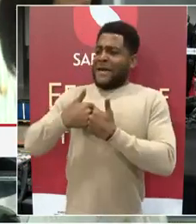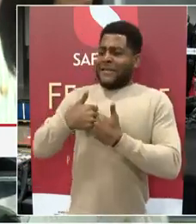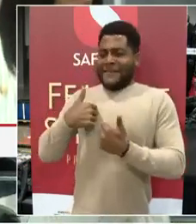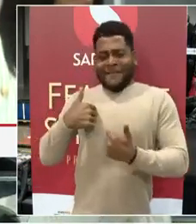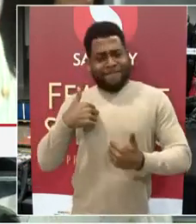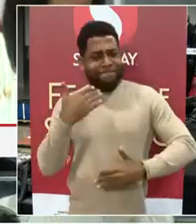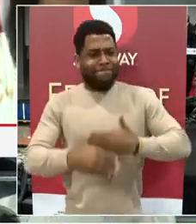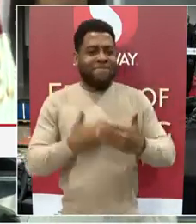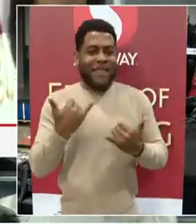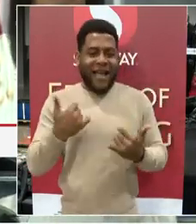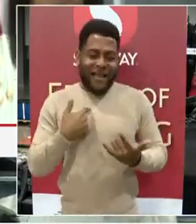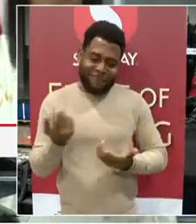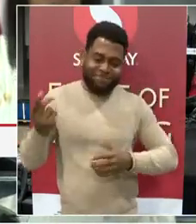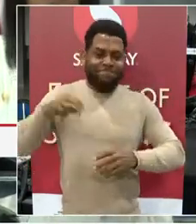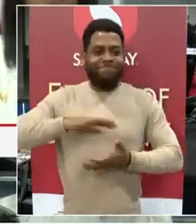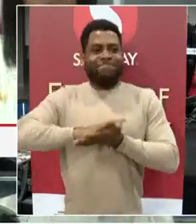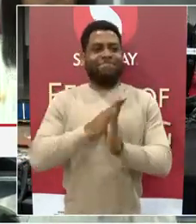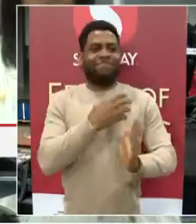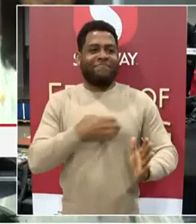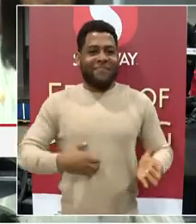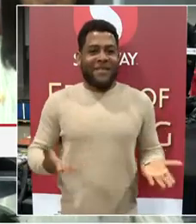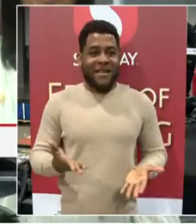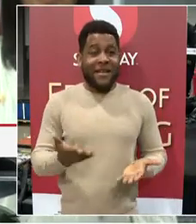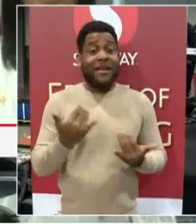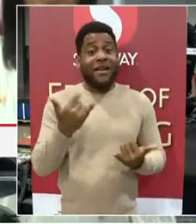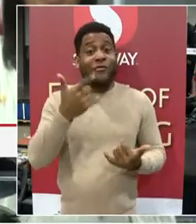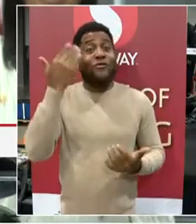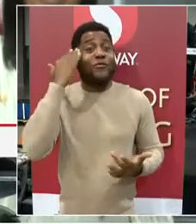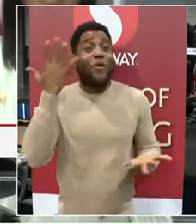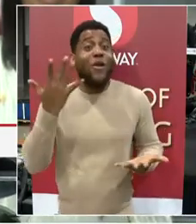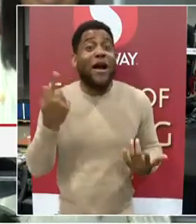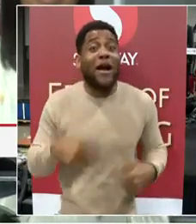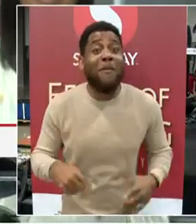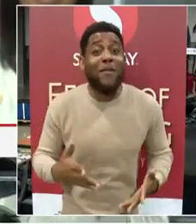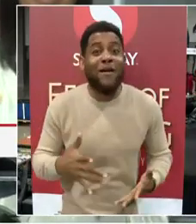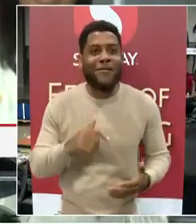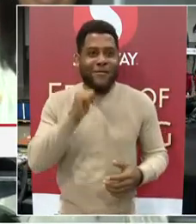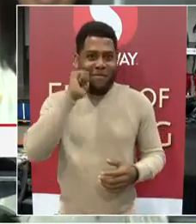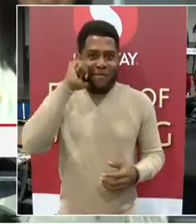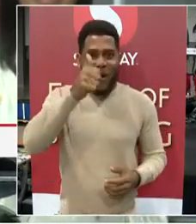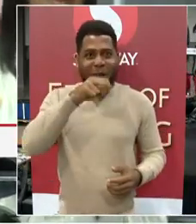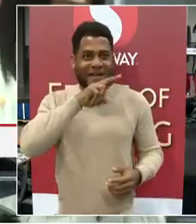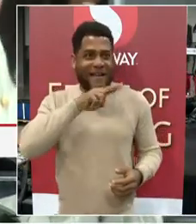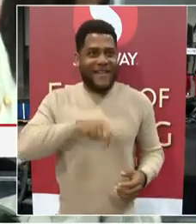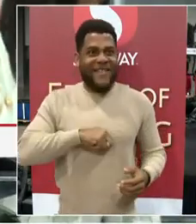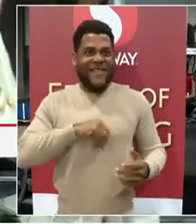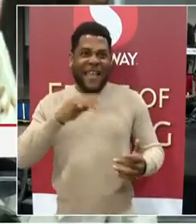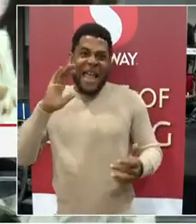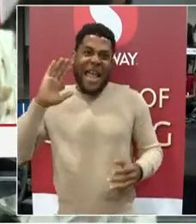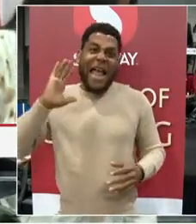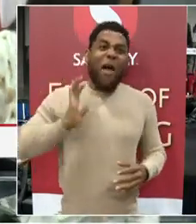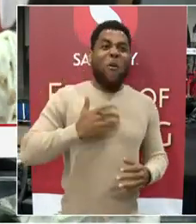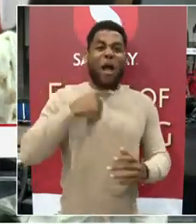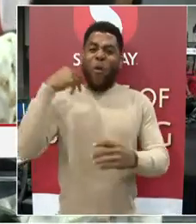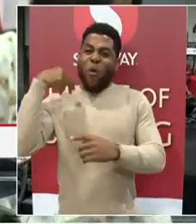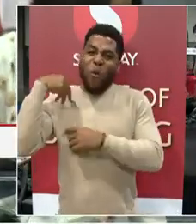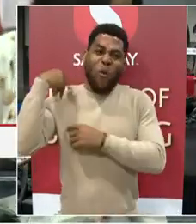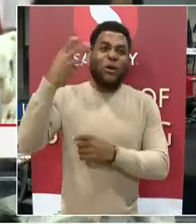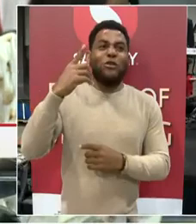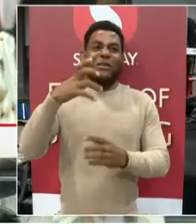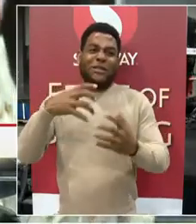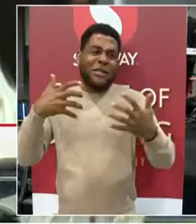Day tomorrow, and that's our Commanders beat some Cowboys' butts.